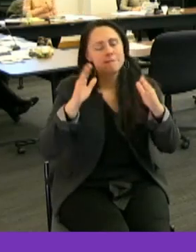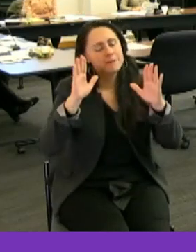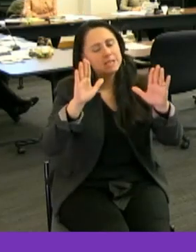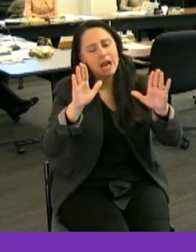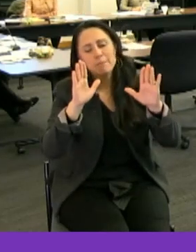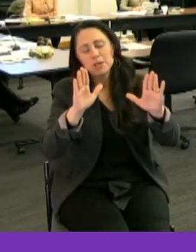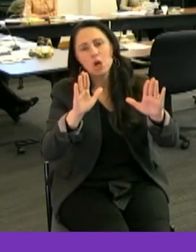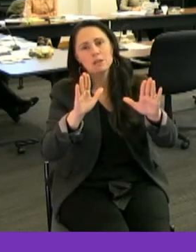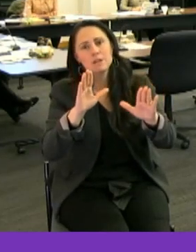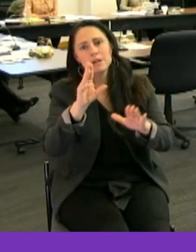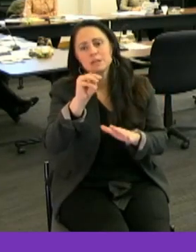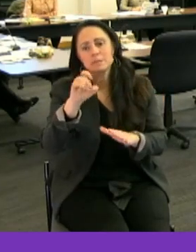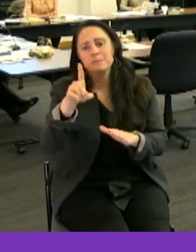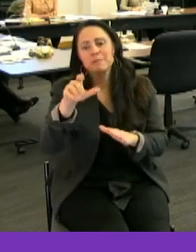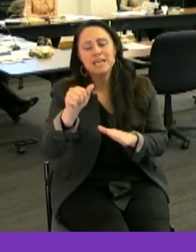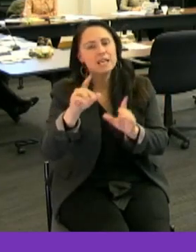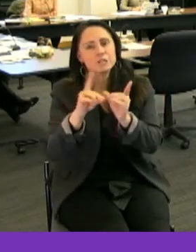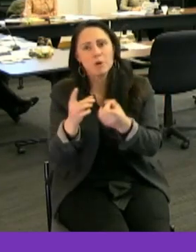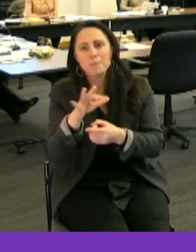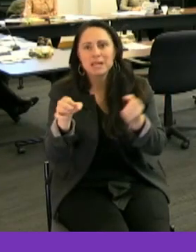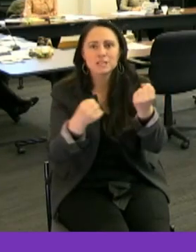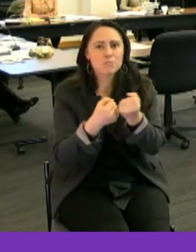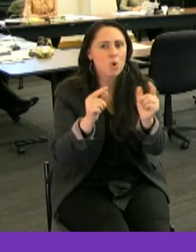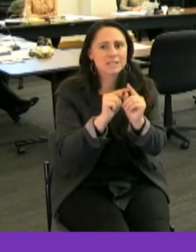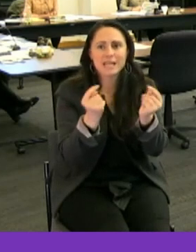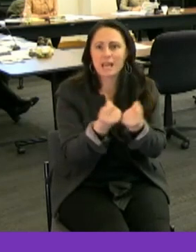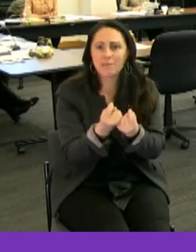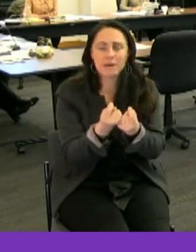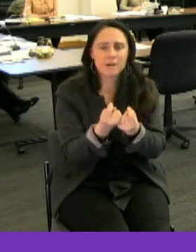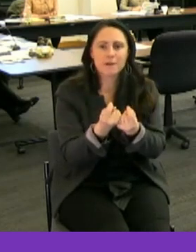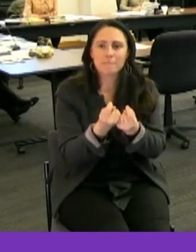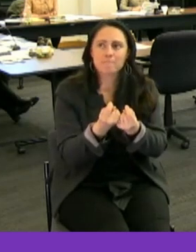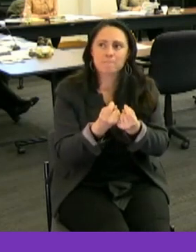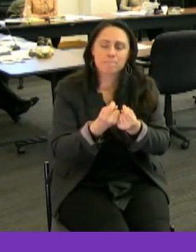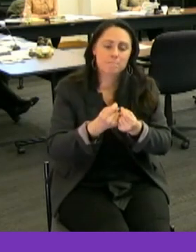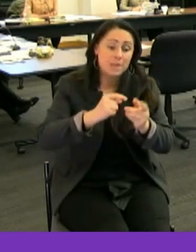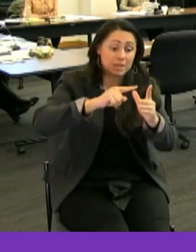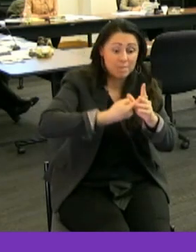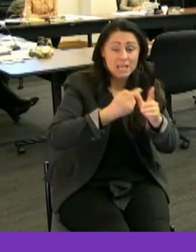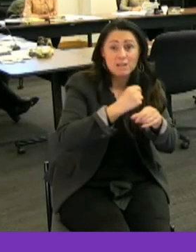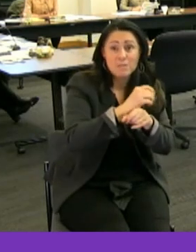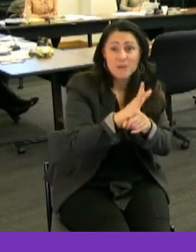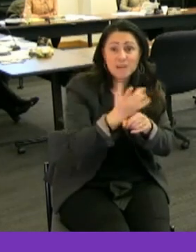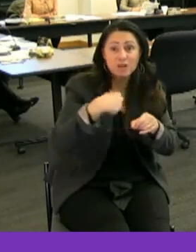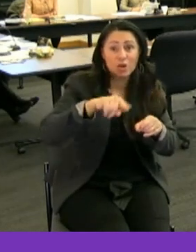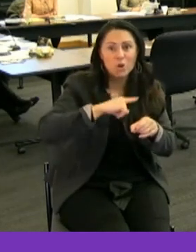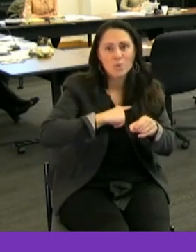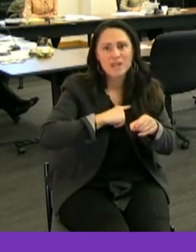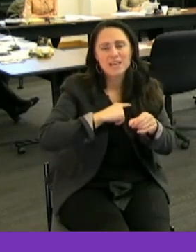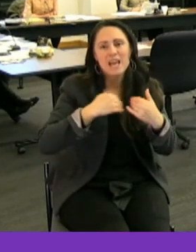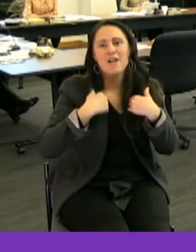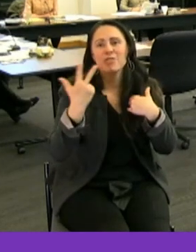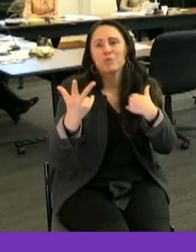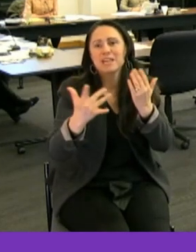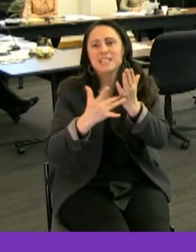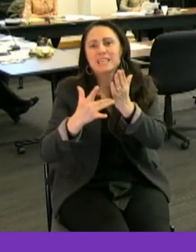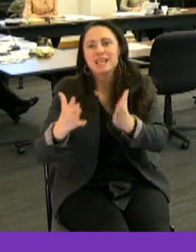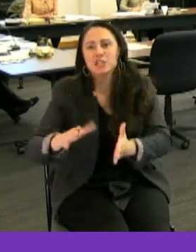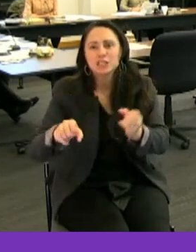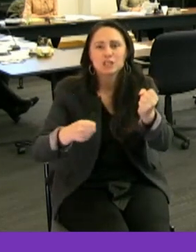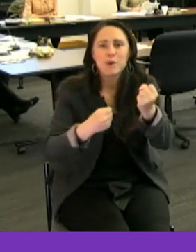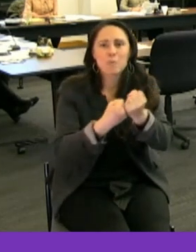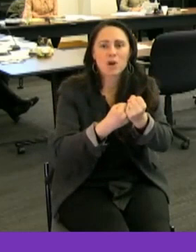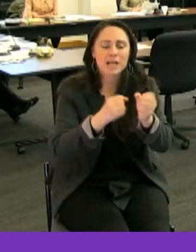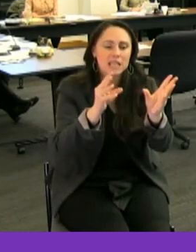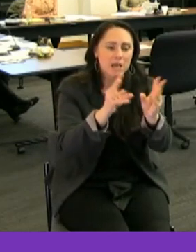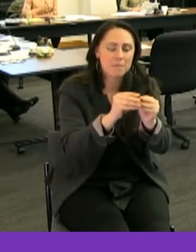phenomenal media department and support team. At the beginning of the pandemic, we had about 3 technicians supporting